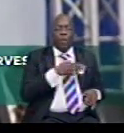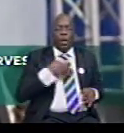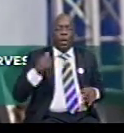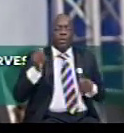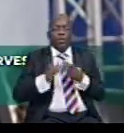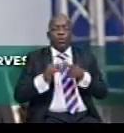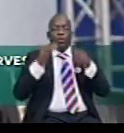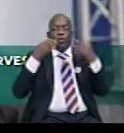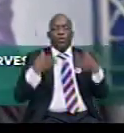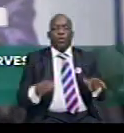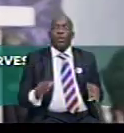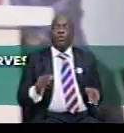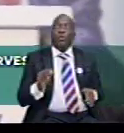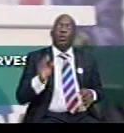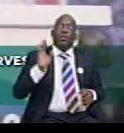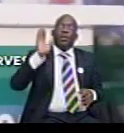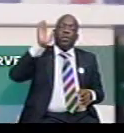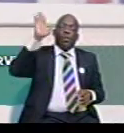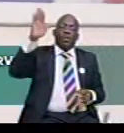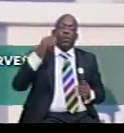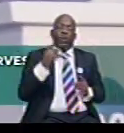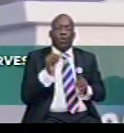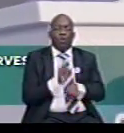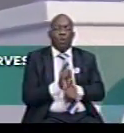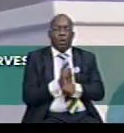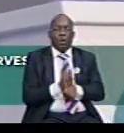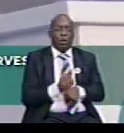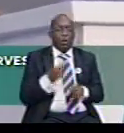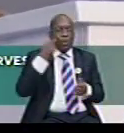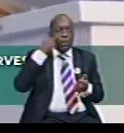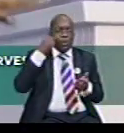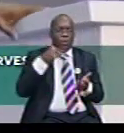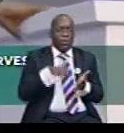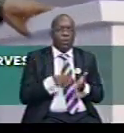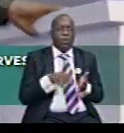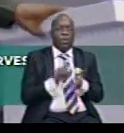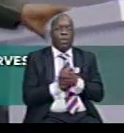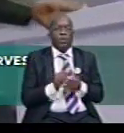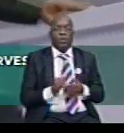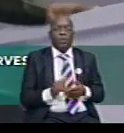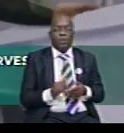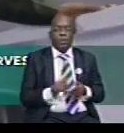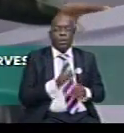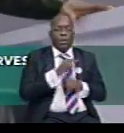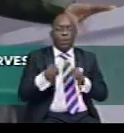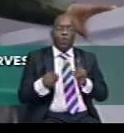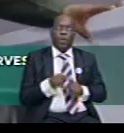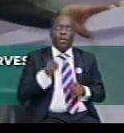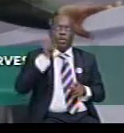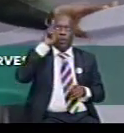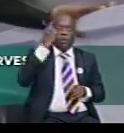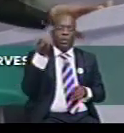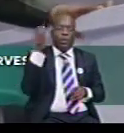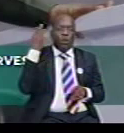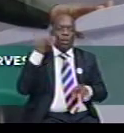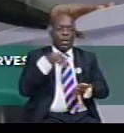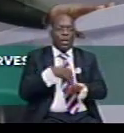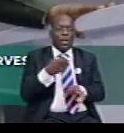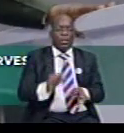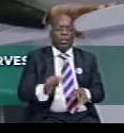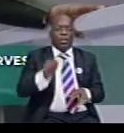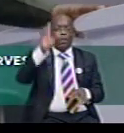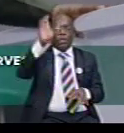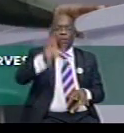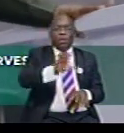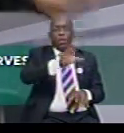work. And to finish his work. Notice that. And then when he was at the cross, he said, it